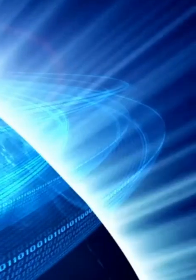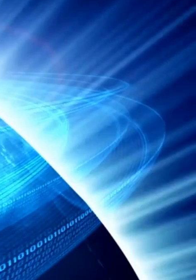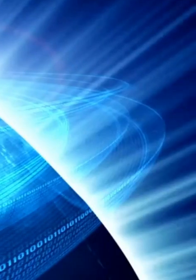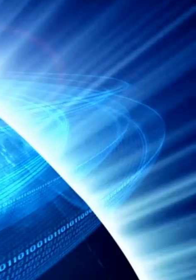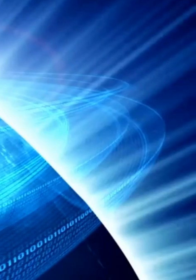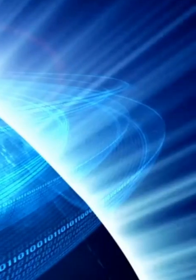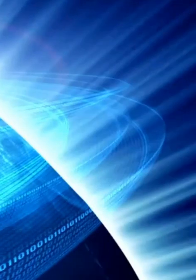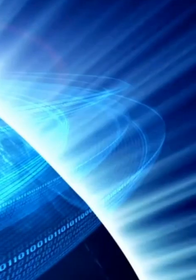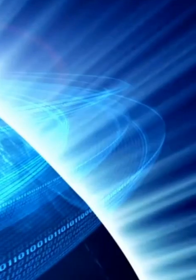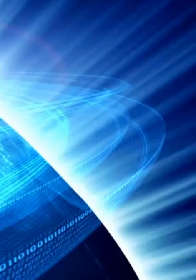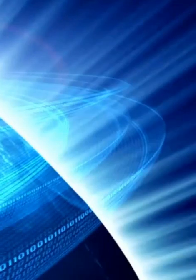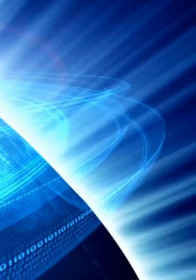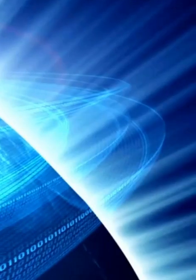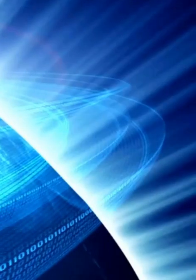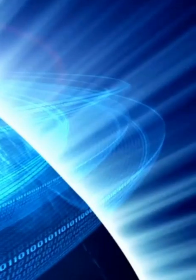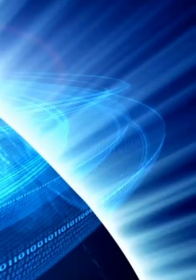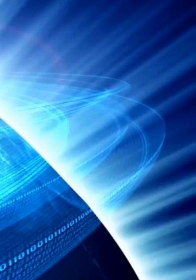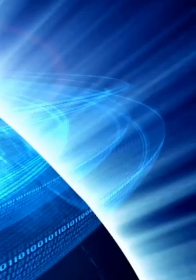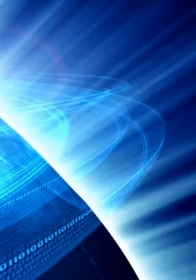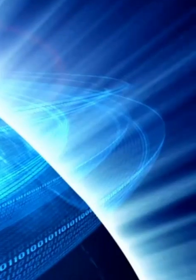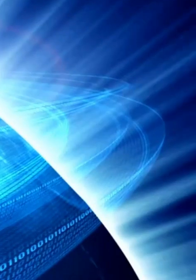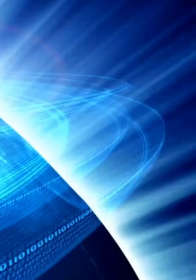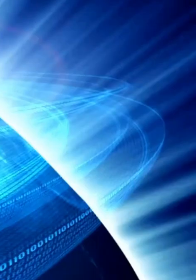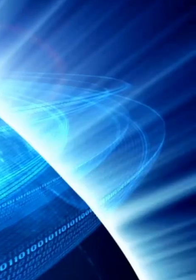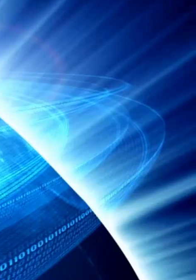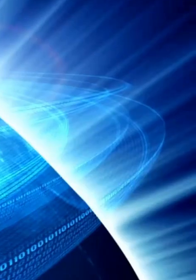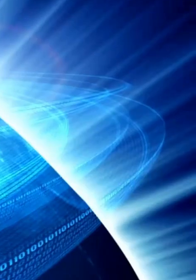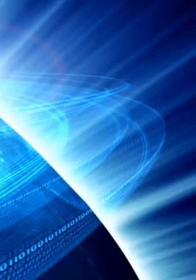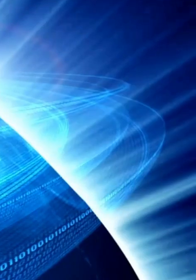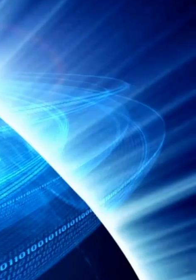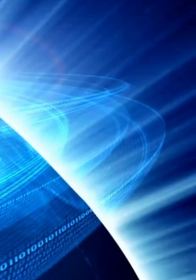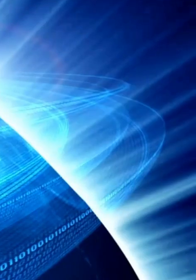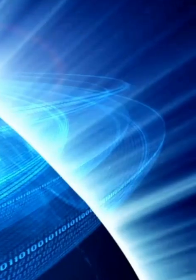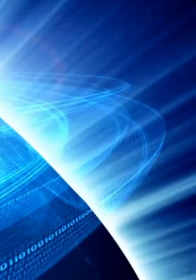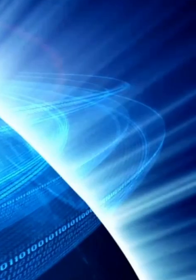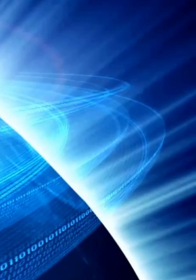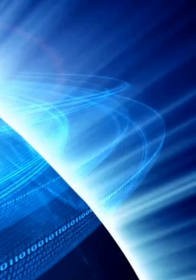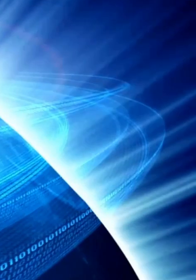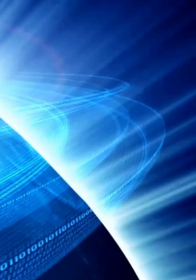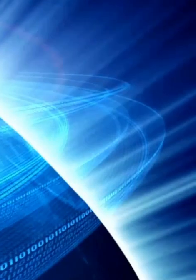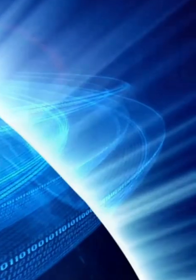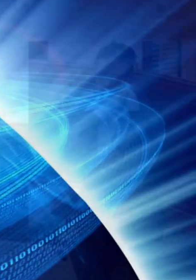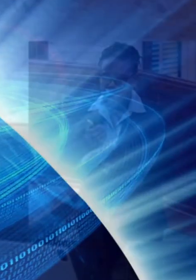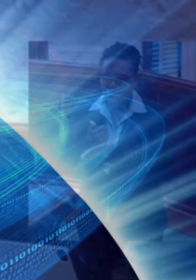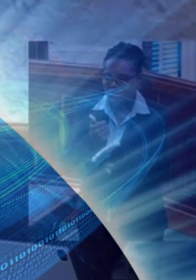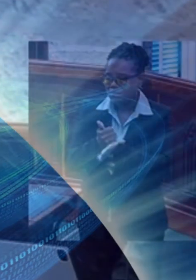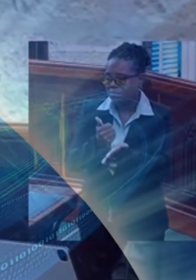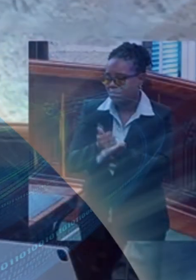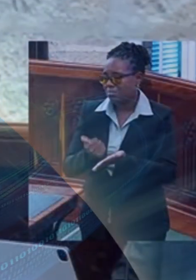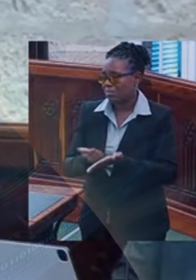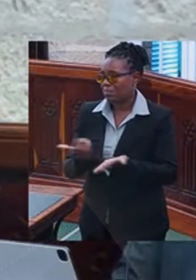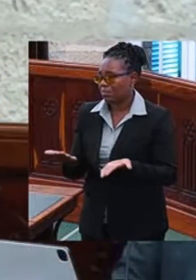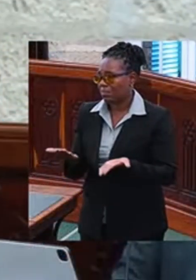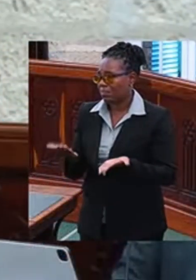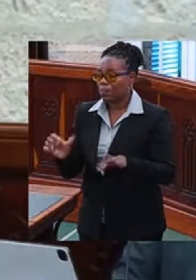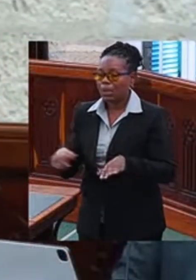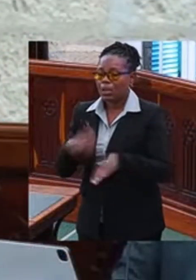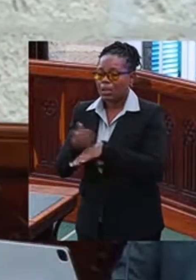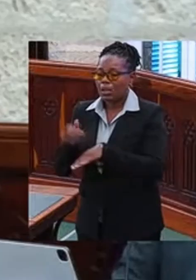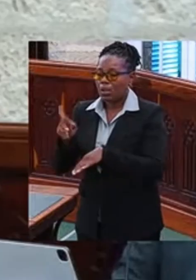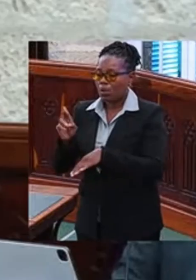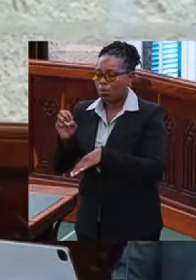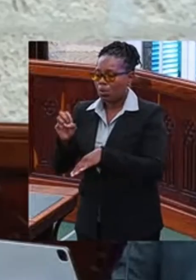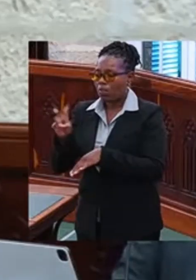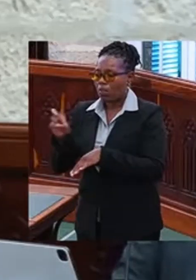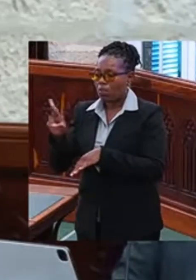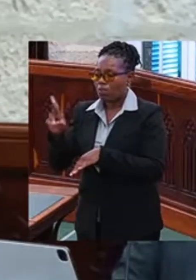the full impact of each proposal or measure on the finances or the Treasury. For example, measures that